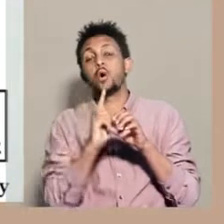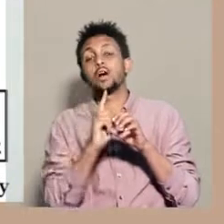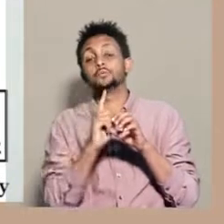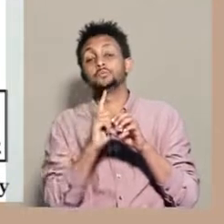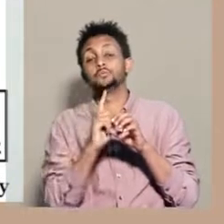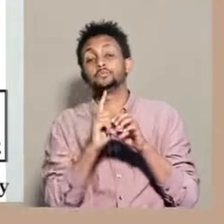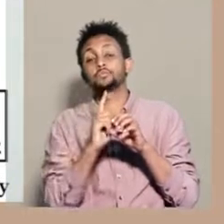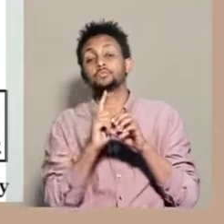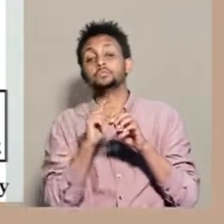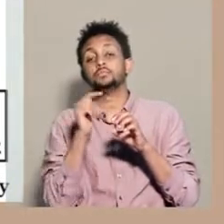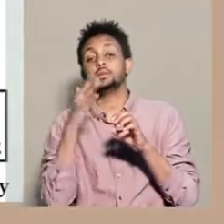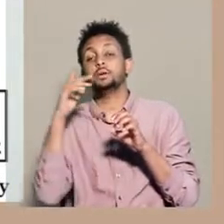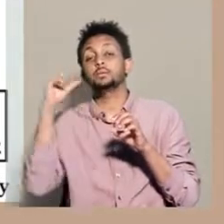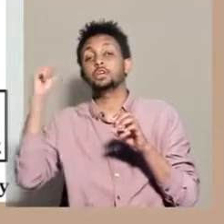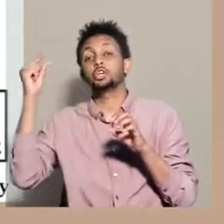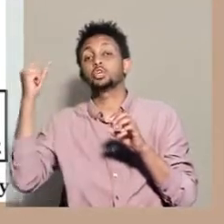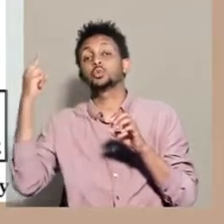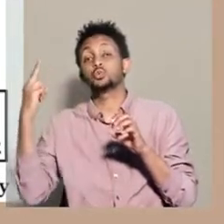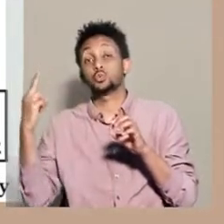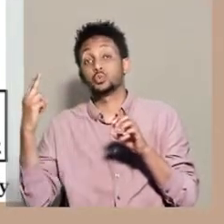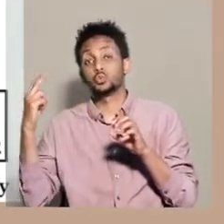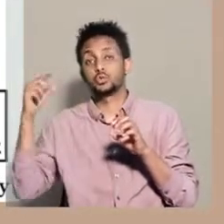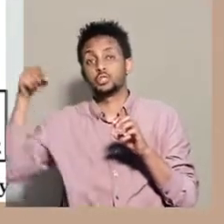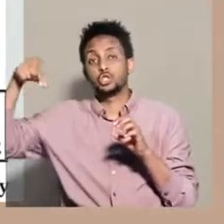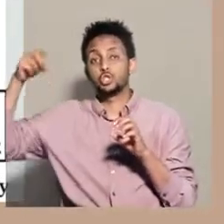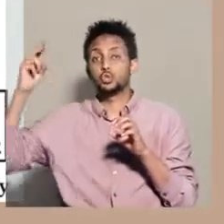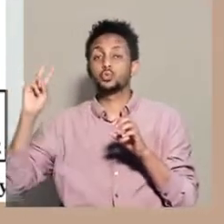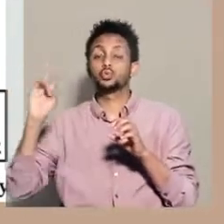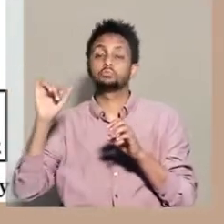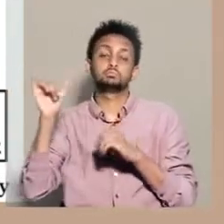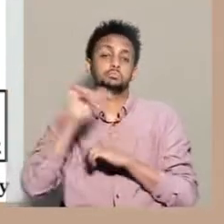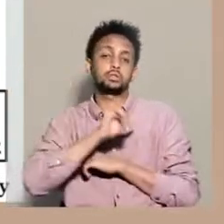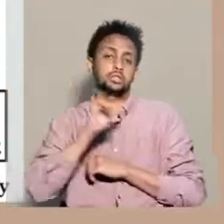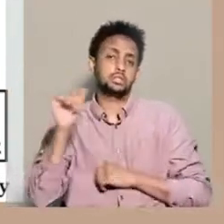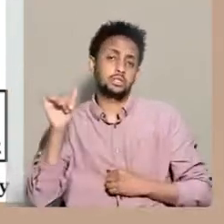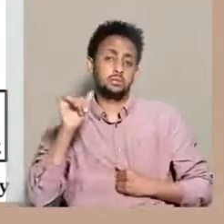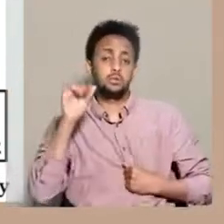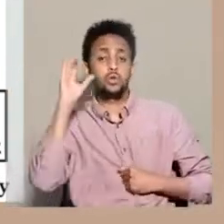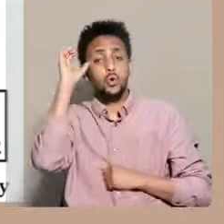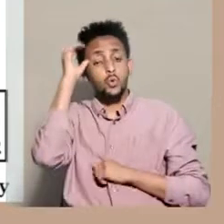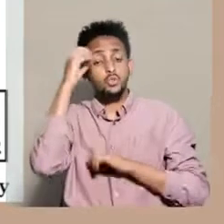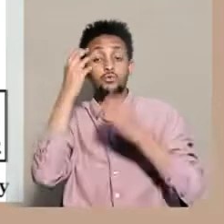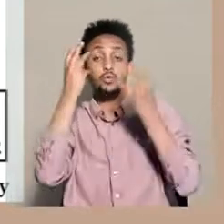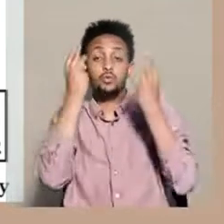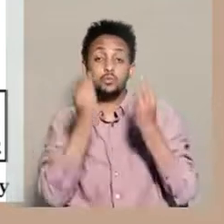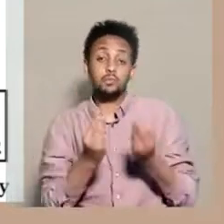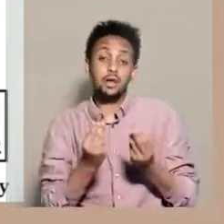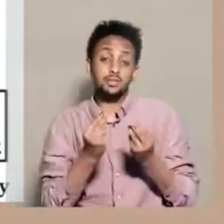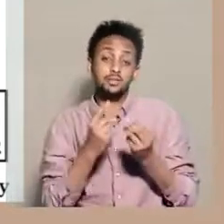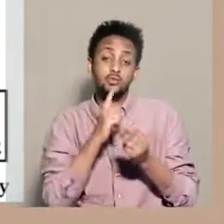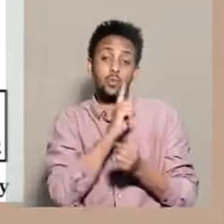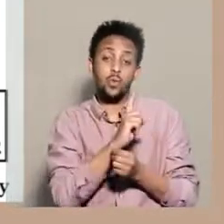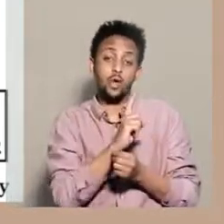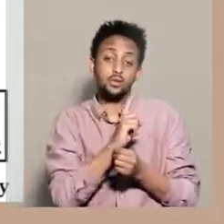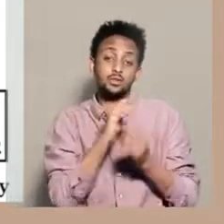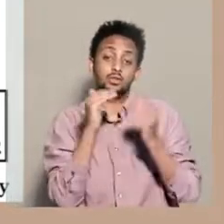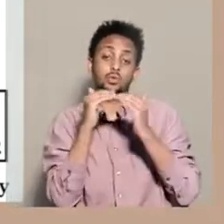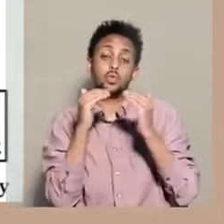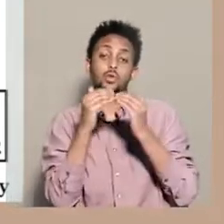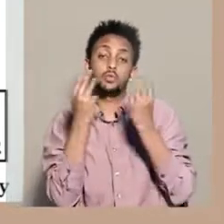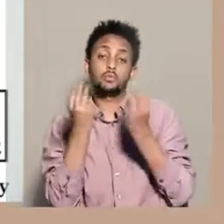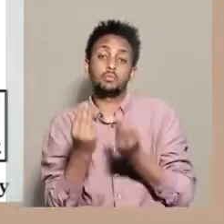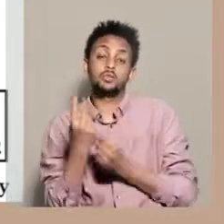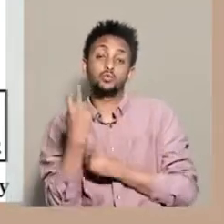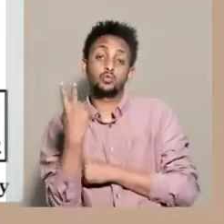the flow rate at this section is Q2, is all the same. From the concept of mass, the mass at 1 is equals to